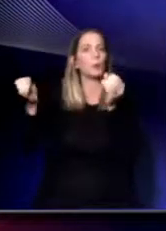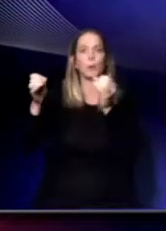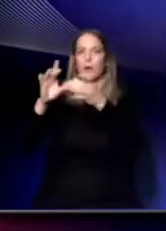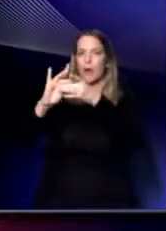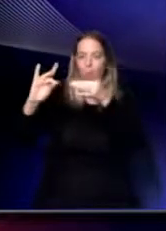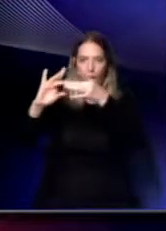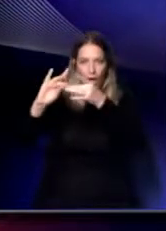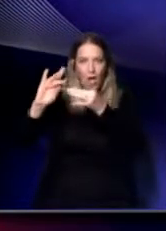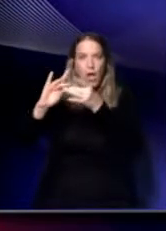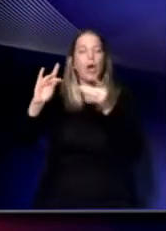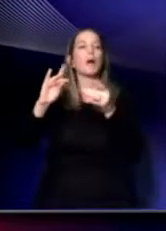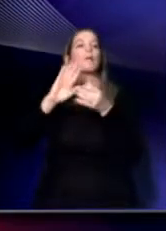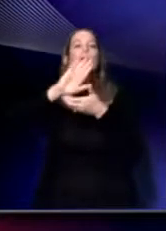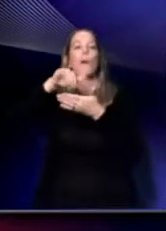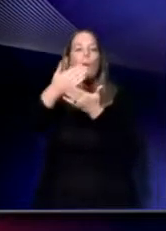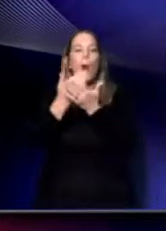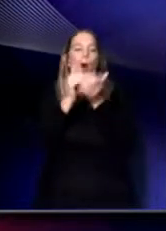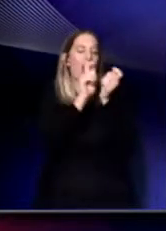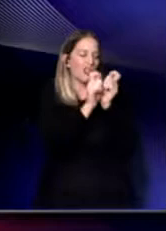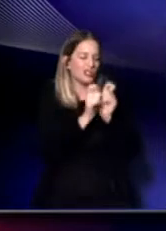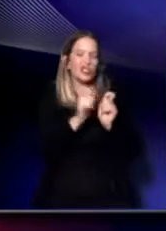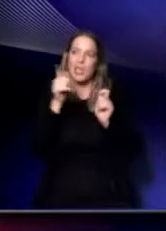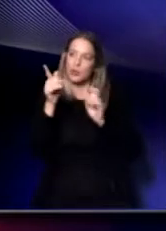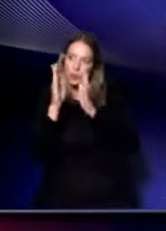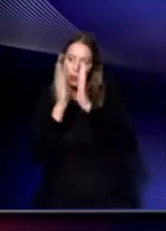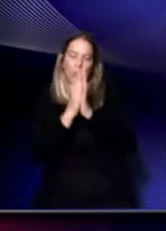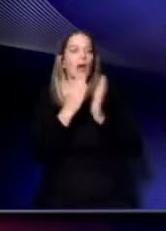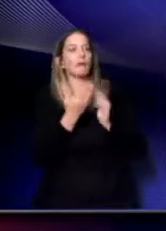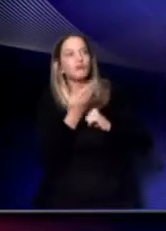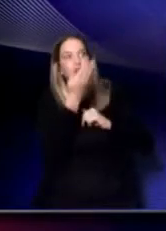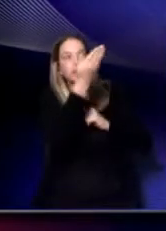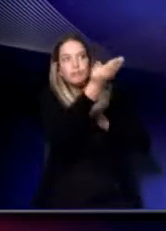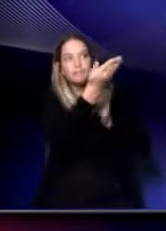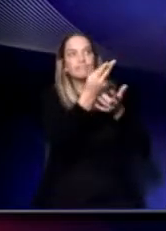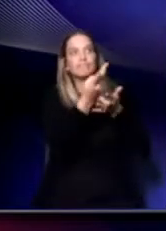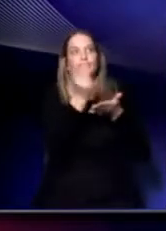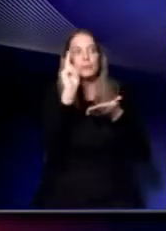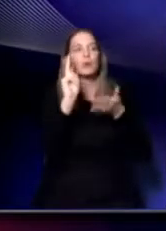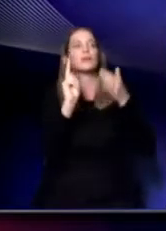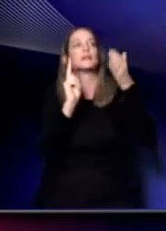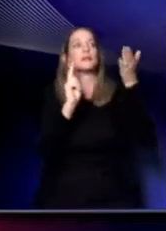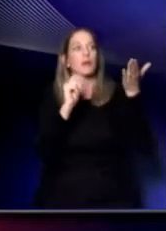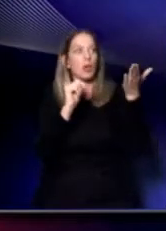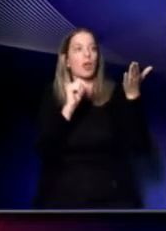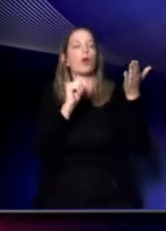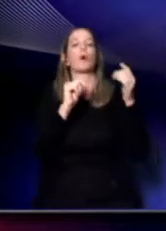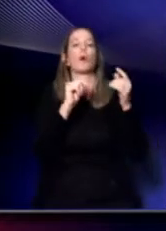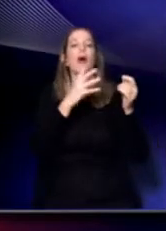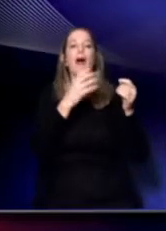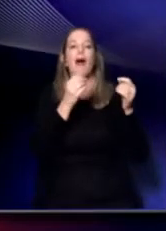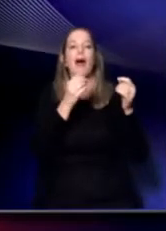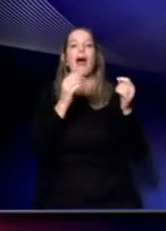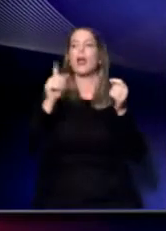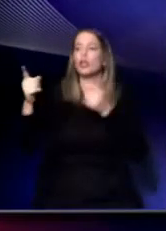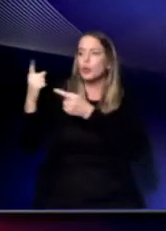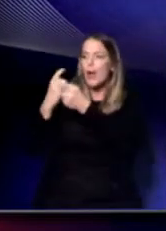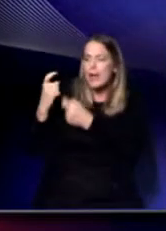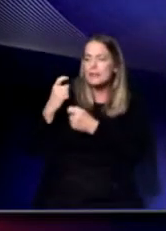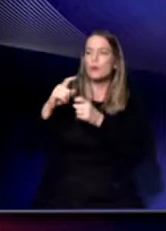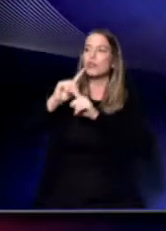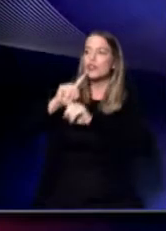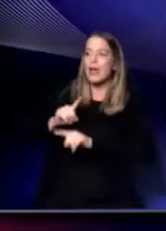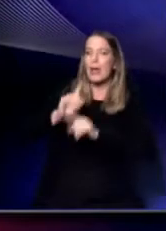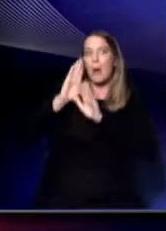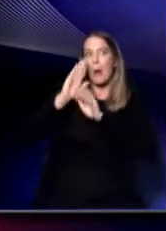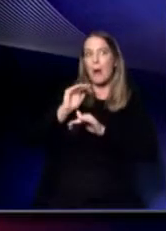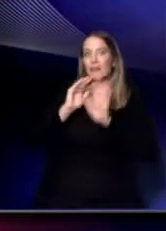policy subcommittee of the board several weeks ago. Questions were asked and answered, hopefully to the subcommittee's satisfaction. And at this point, I am